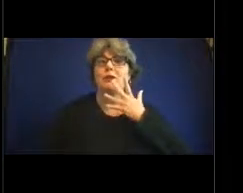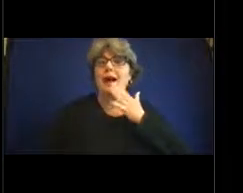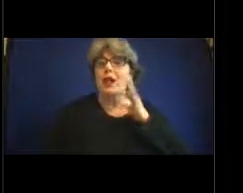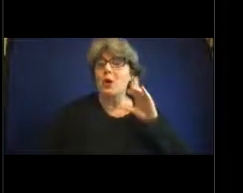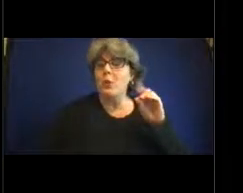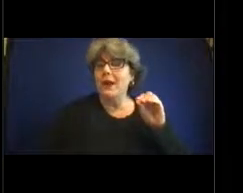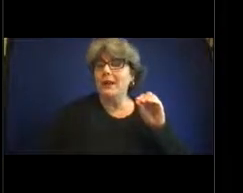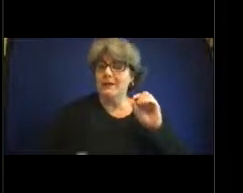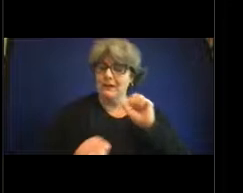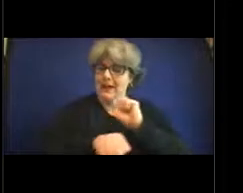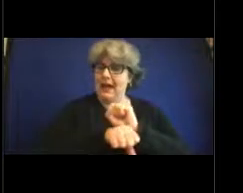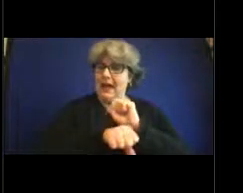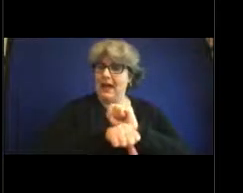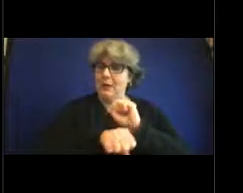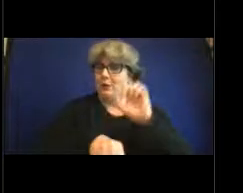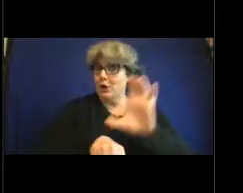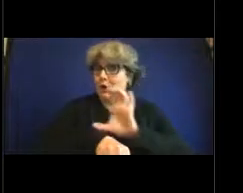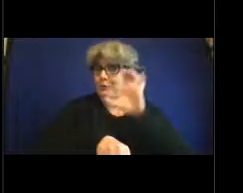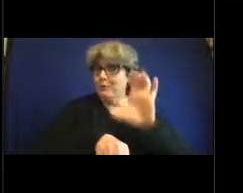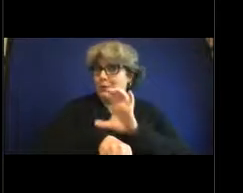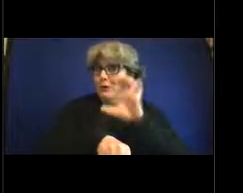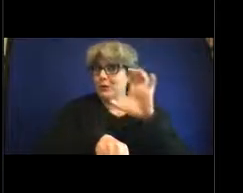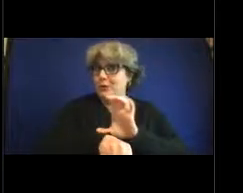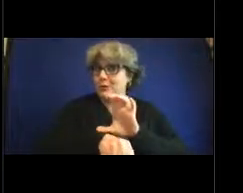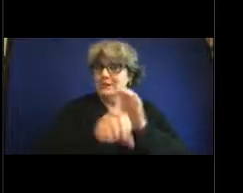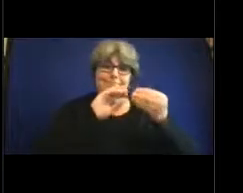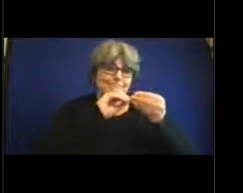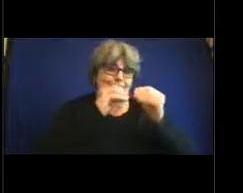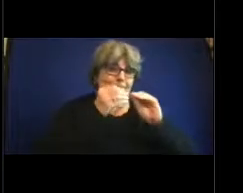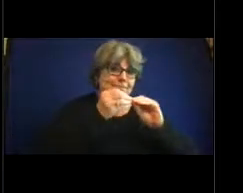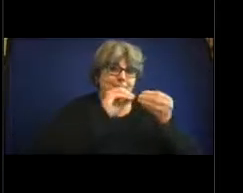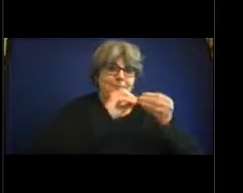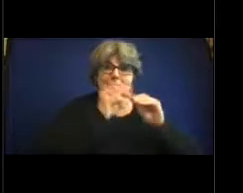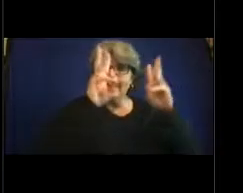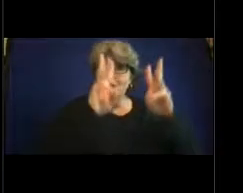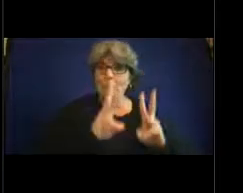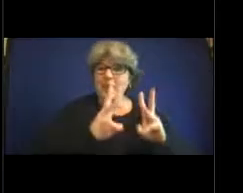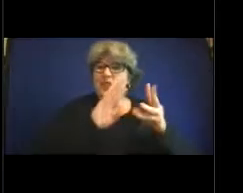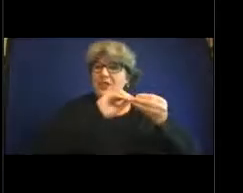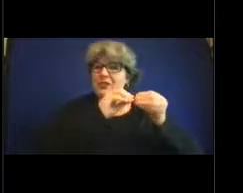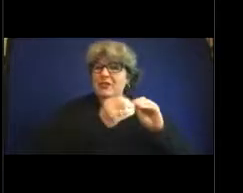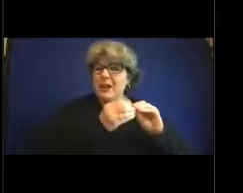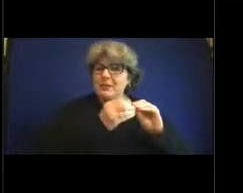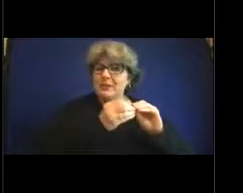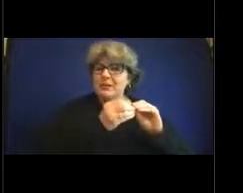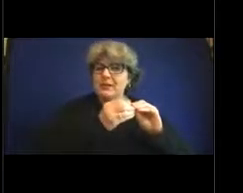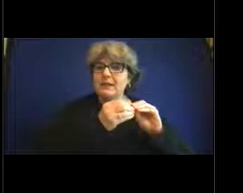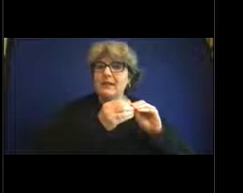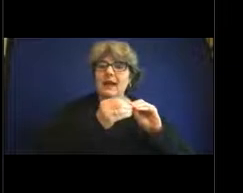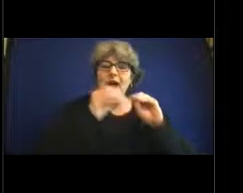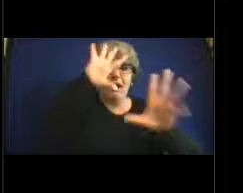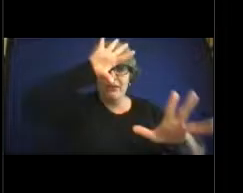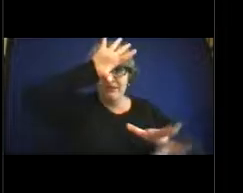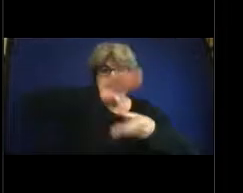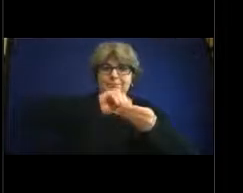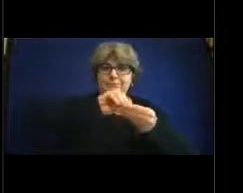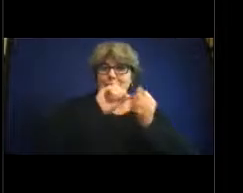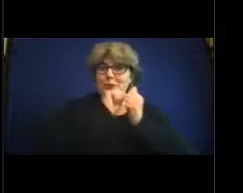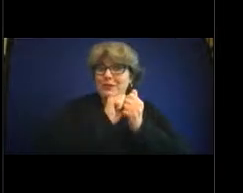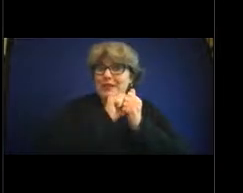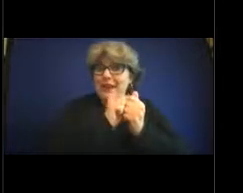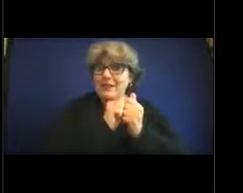I work with computers and numbers and weather data, and I combine all of them together